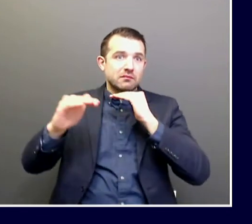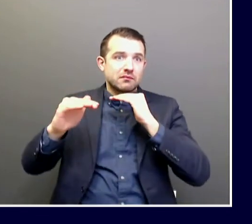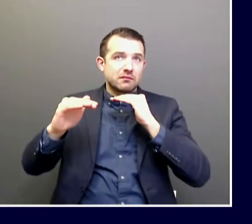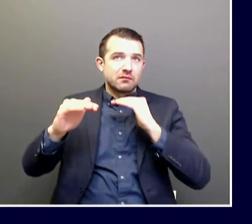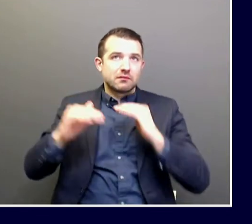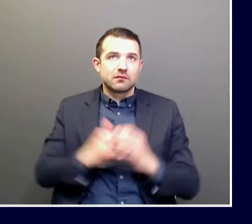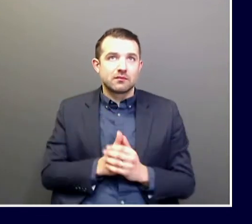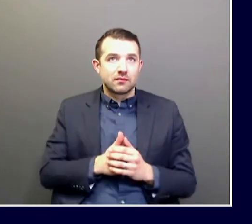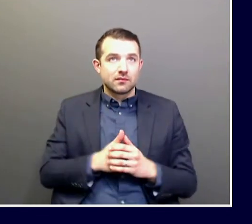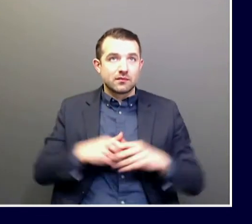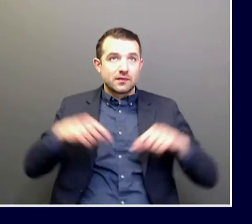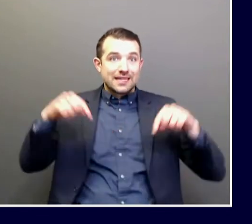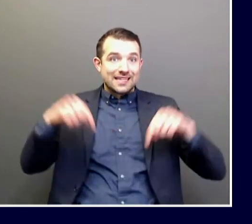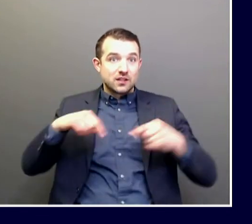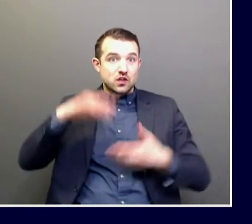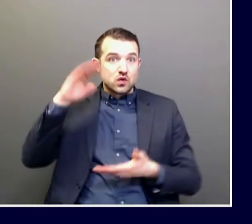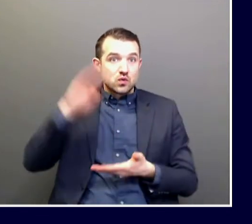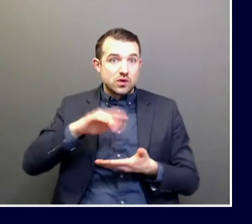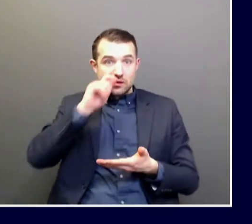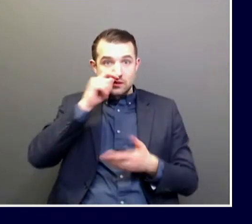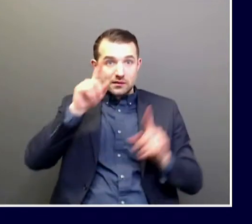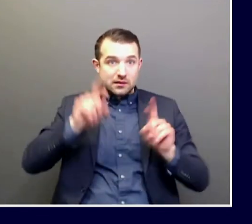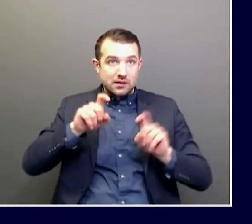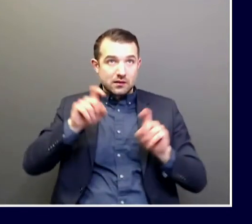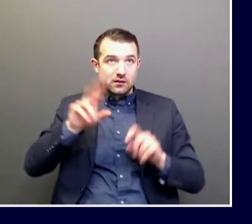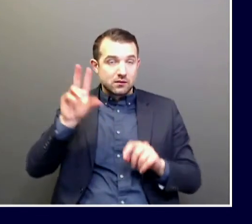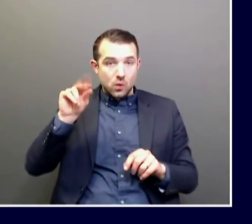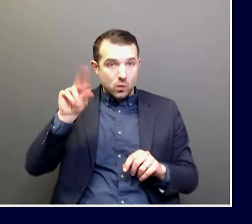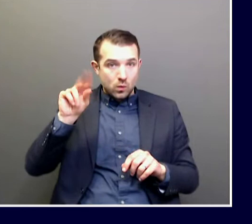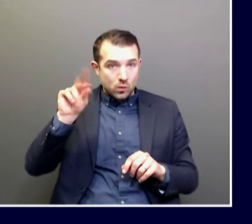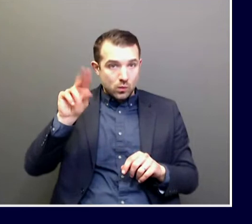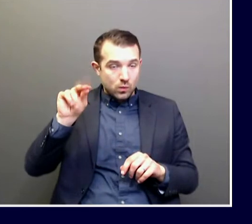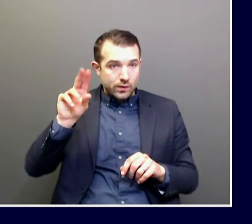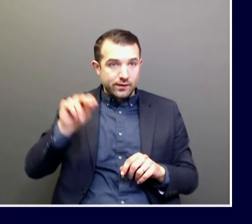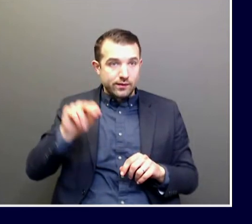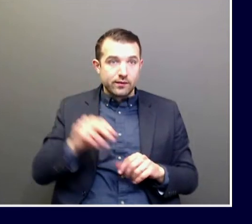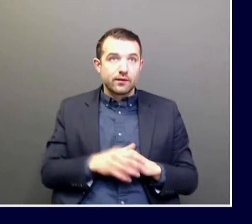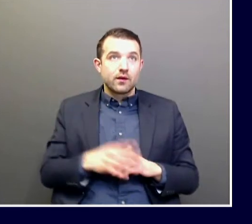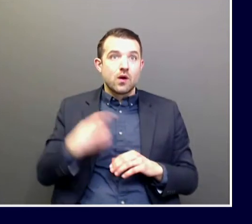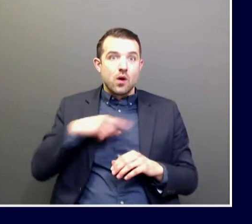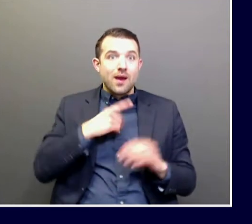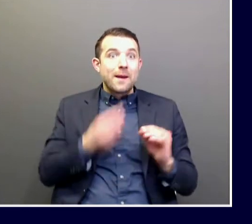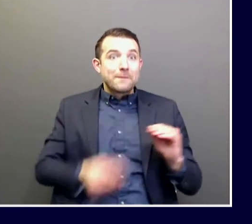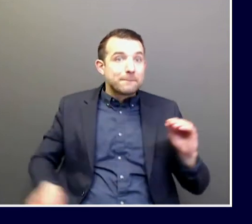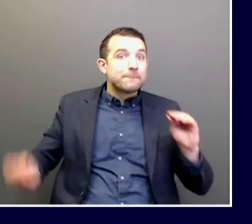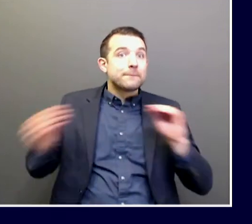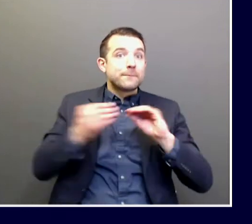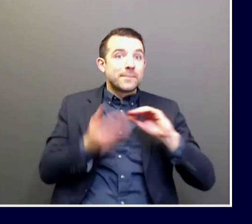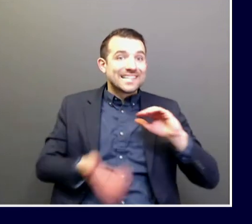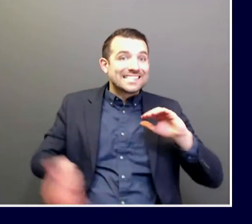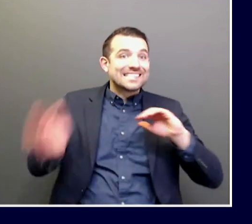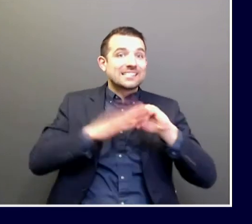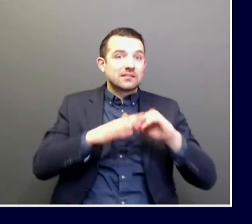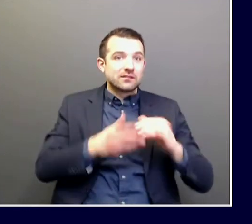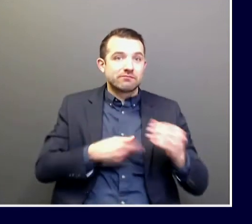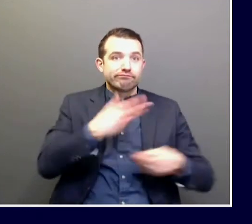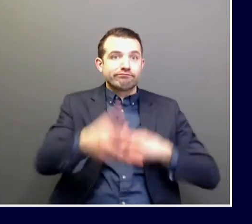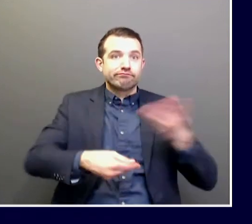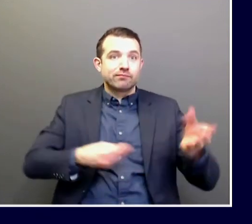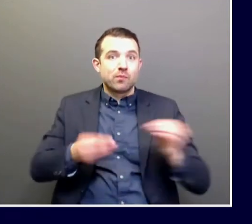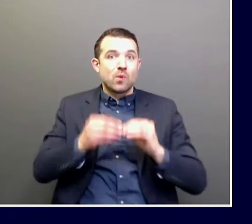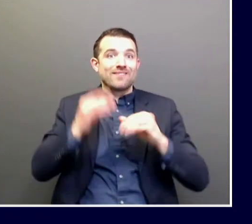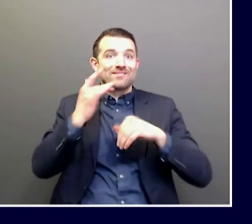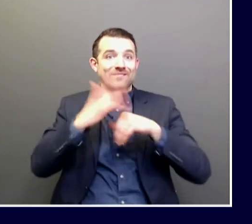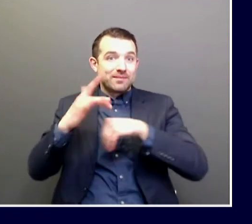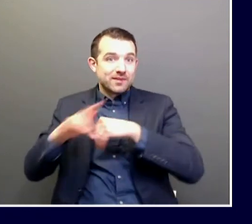processing capabilities. We've made sure that we can continue to offer tests and make sure that we can make sure